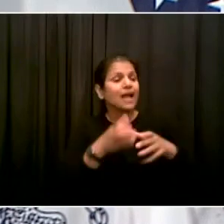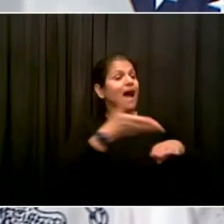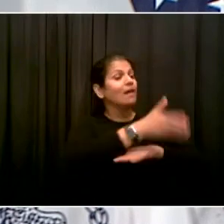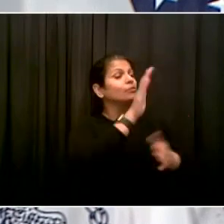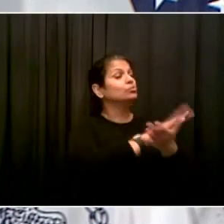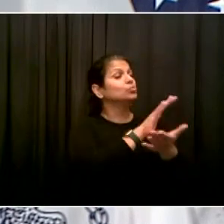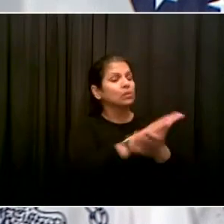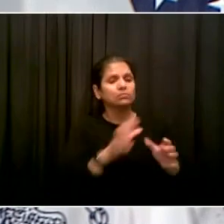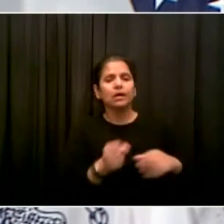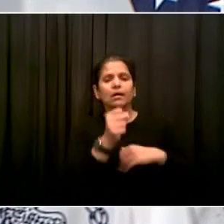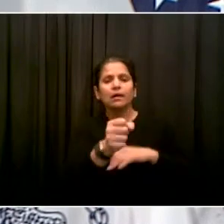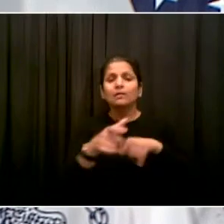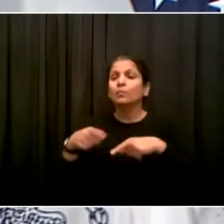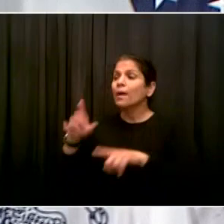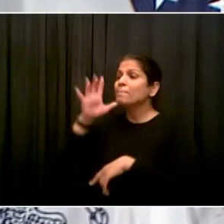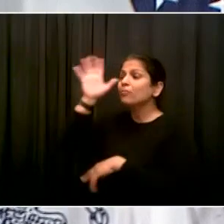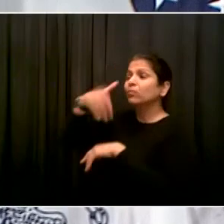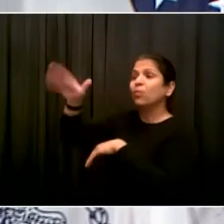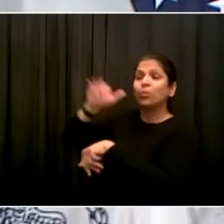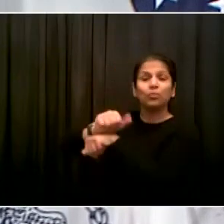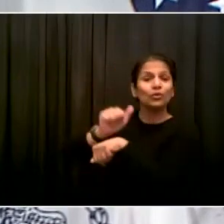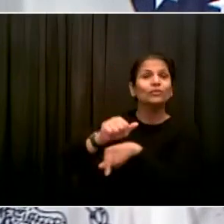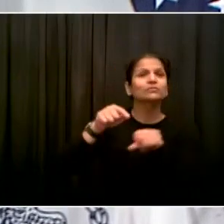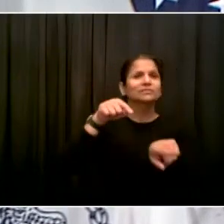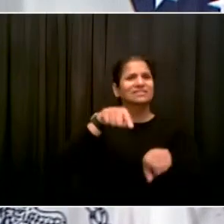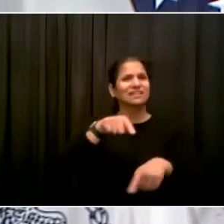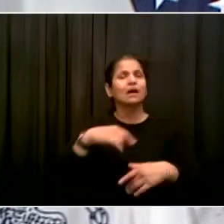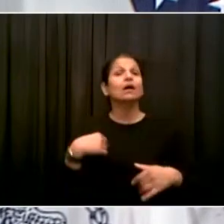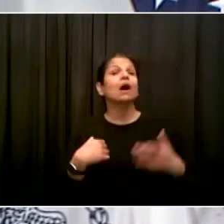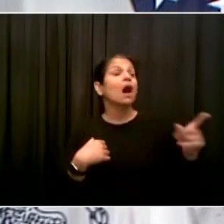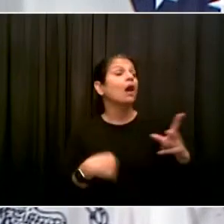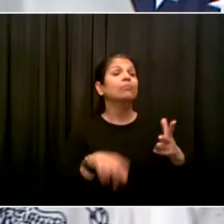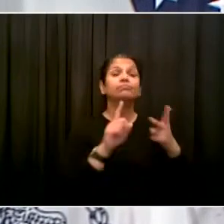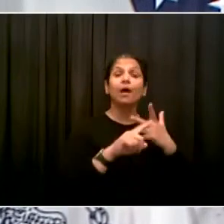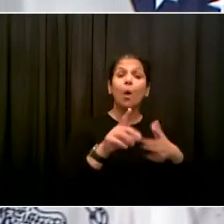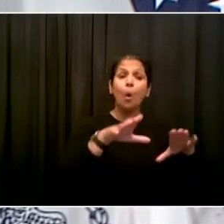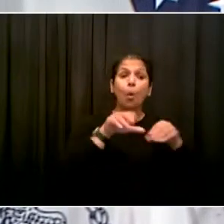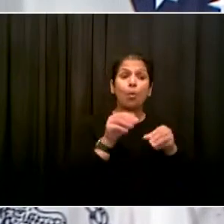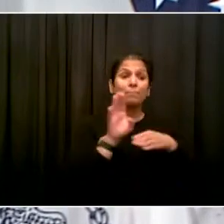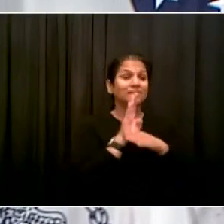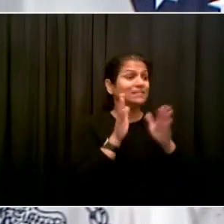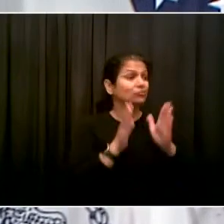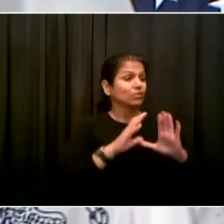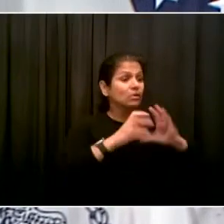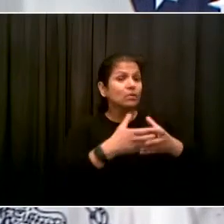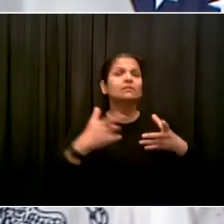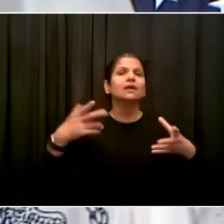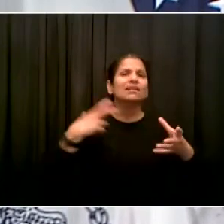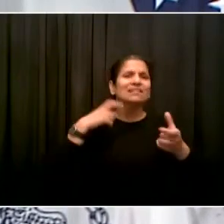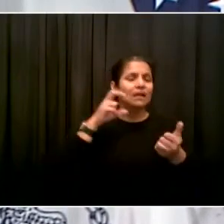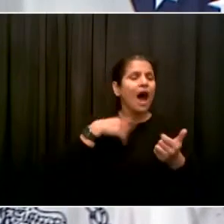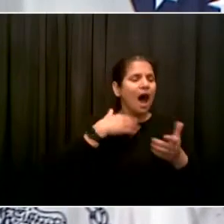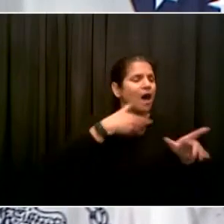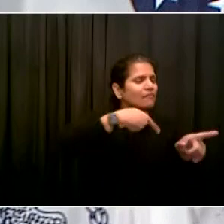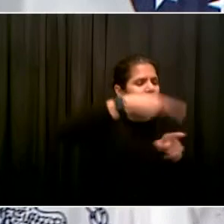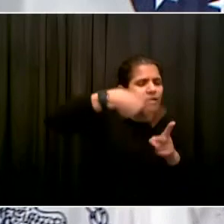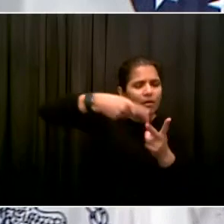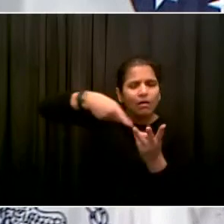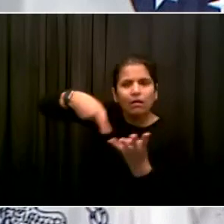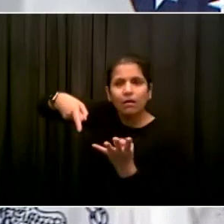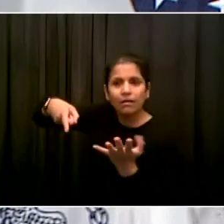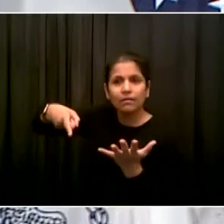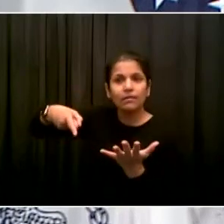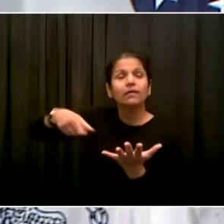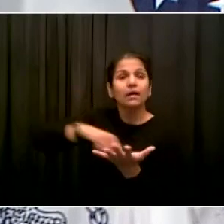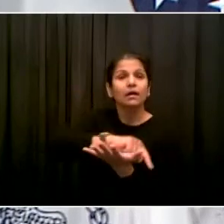Extraordinary efforts all around, major recognition of people who need the help, including those fellow New Yorkers who are